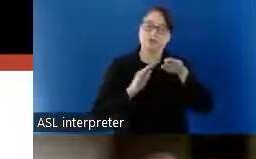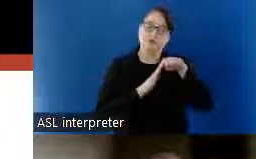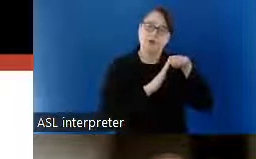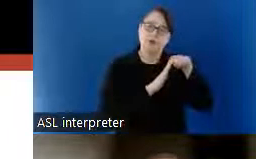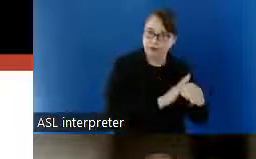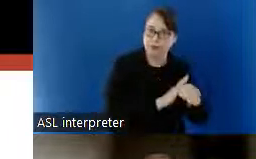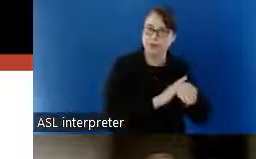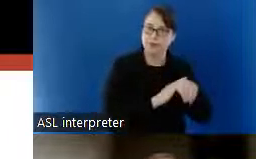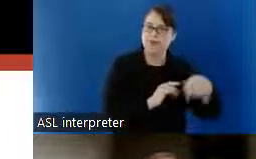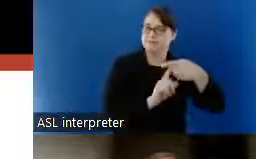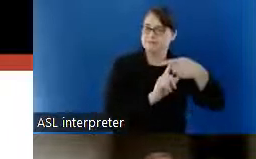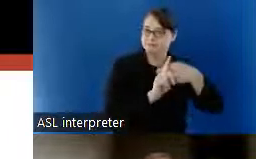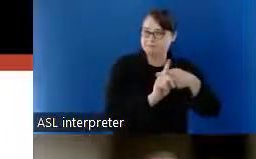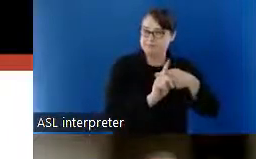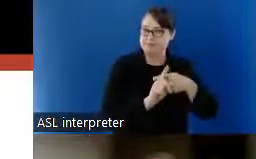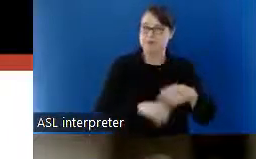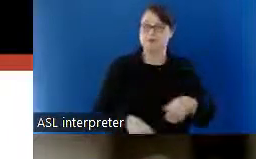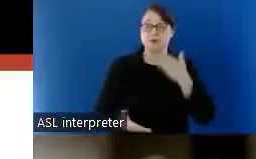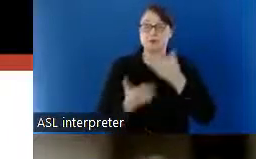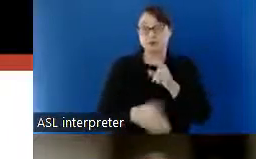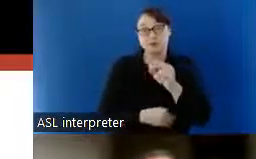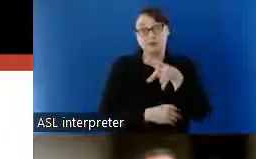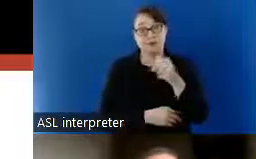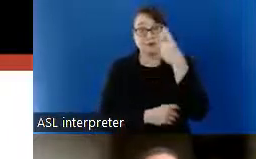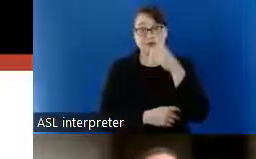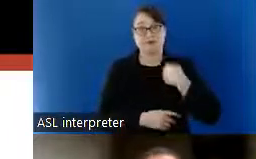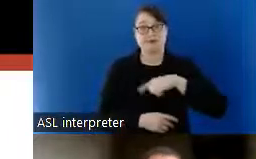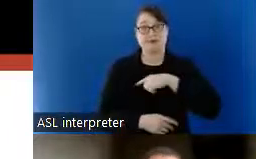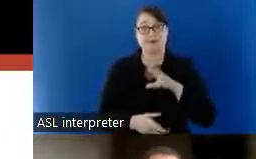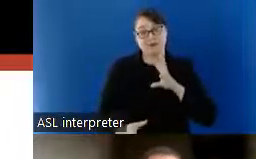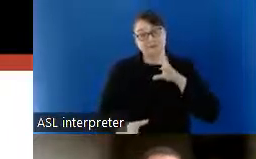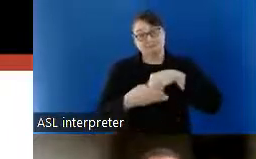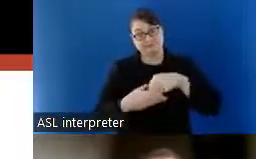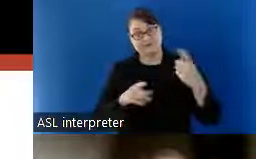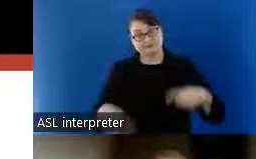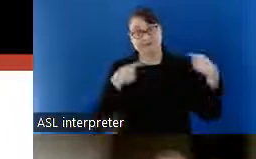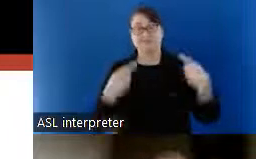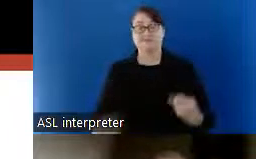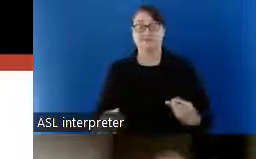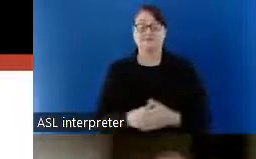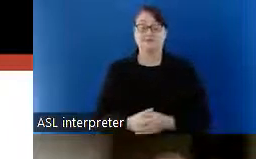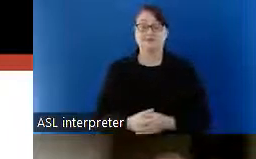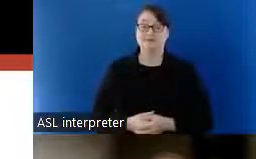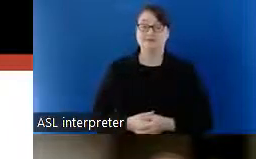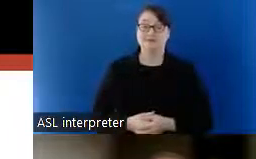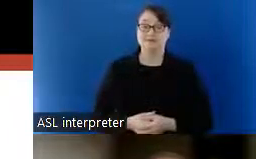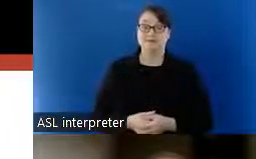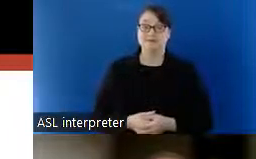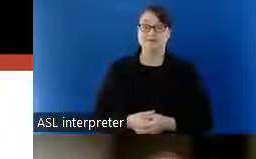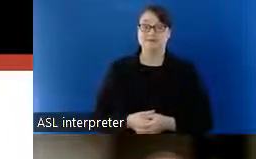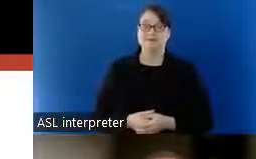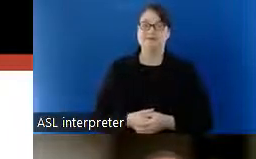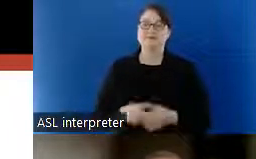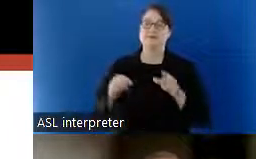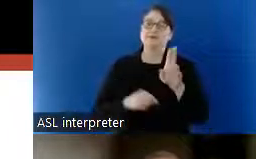side of the graph. This is good news for those of us who have been involved since the beginning. This map of